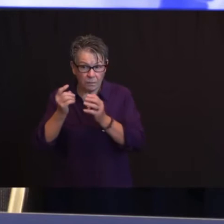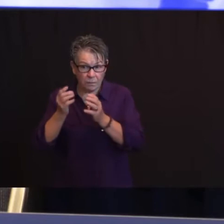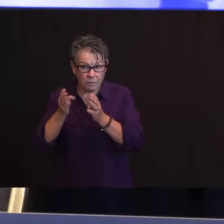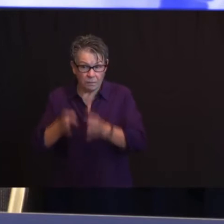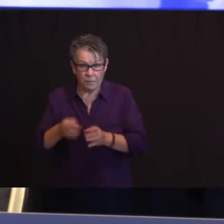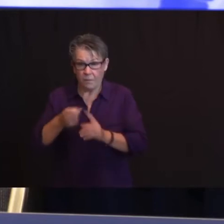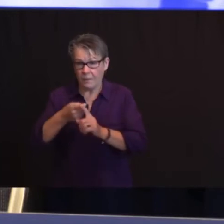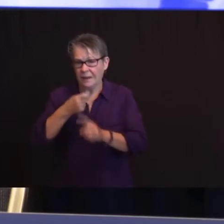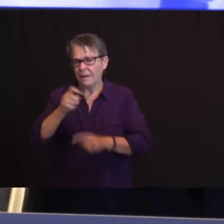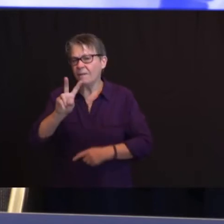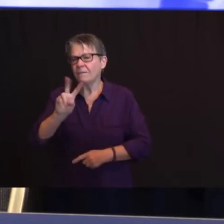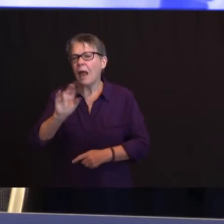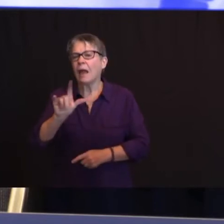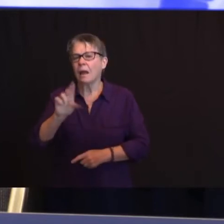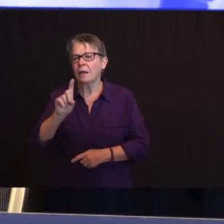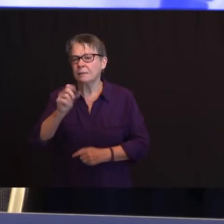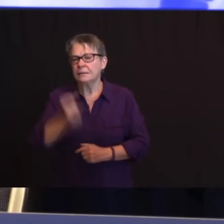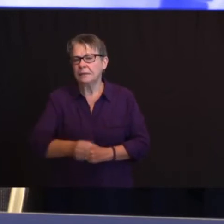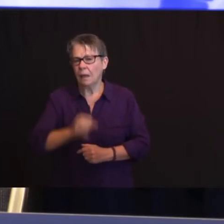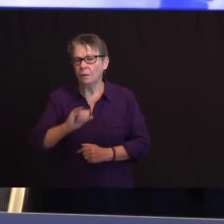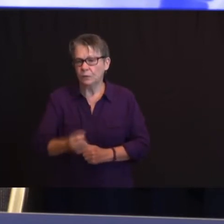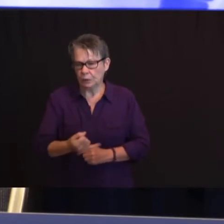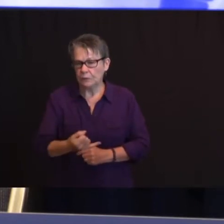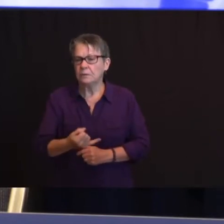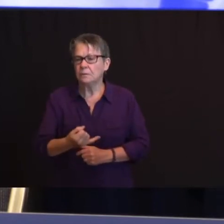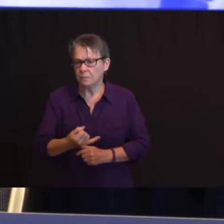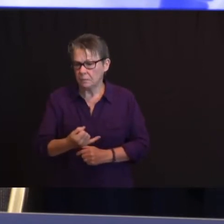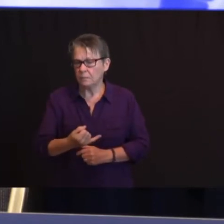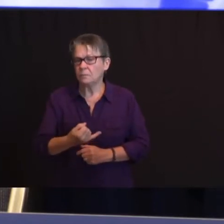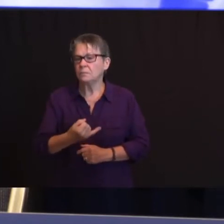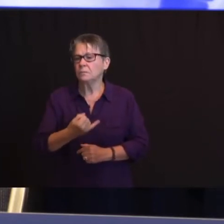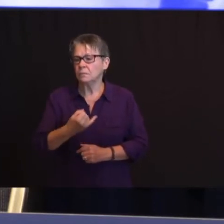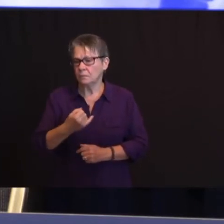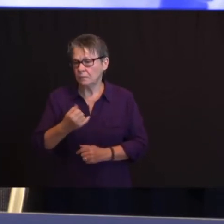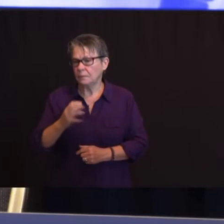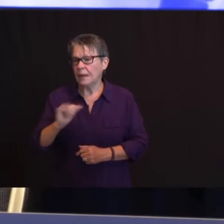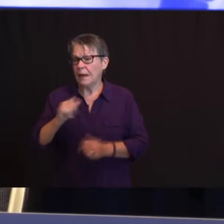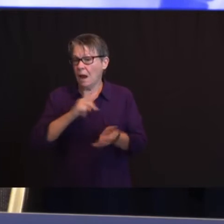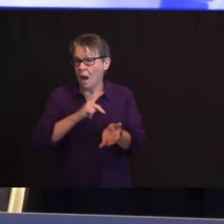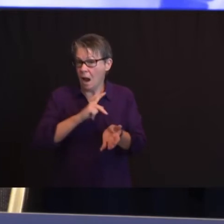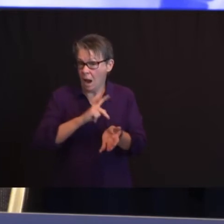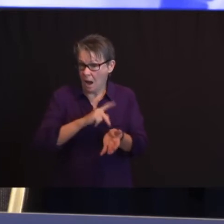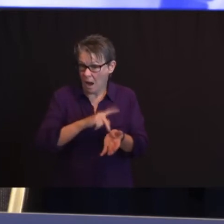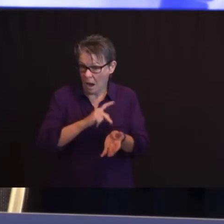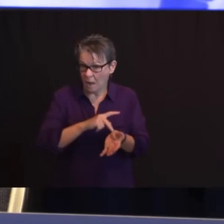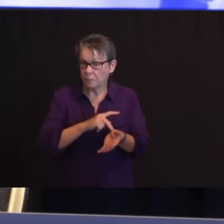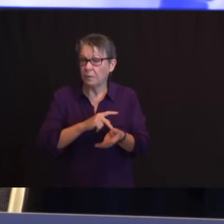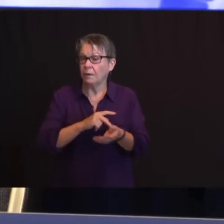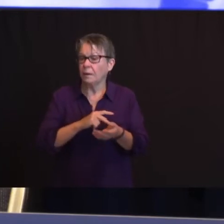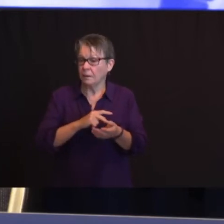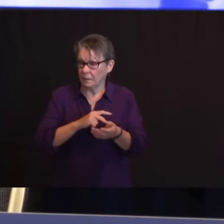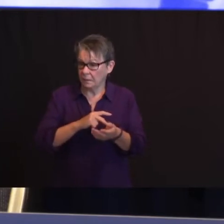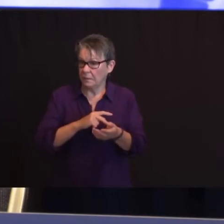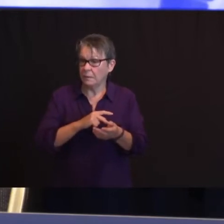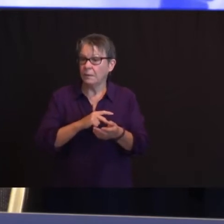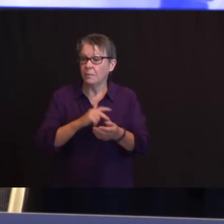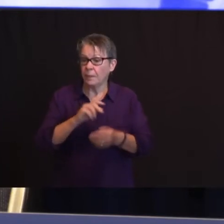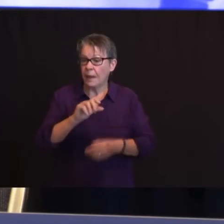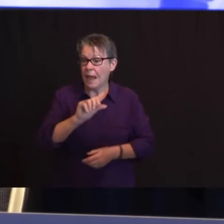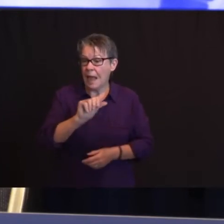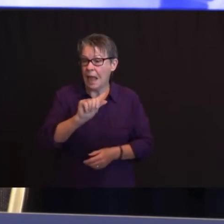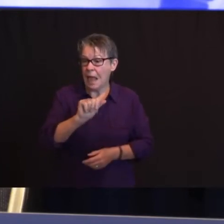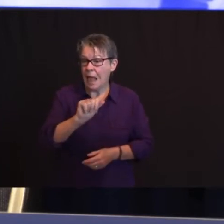hospitals, a resident at Ann Klein and a resident at Ancora Hospital have tested positive.